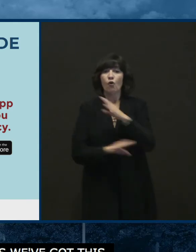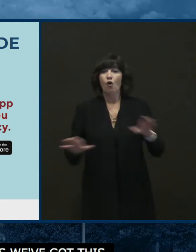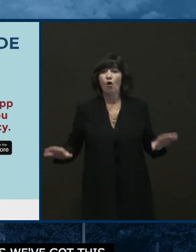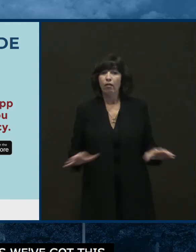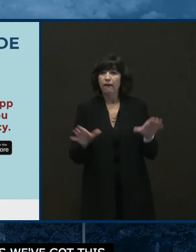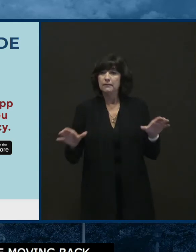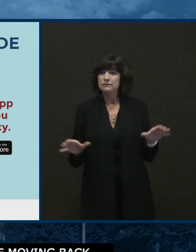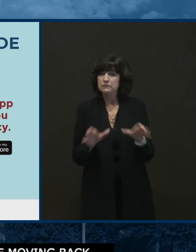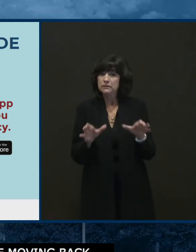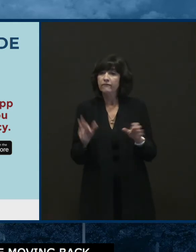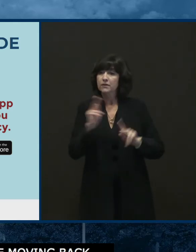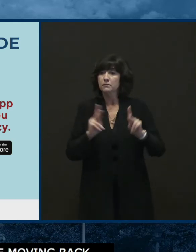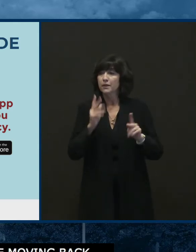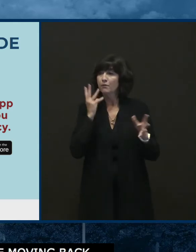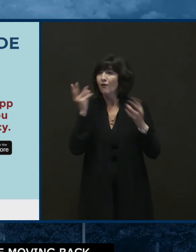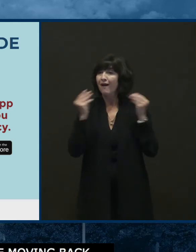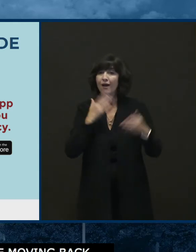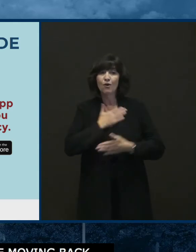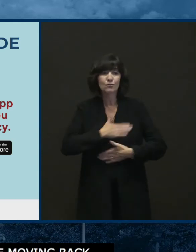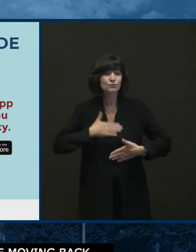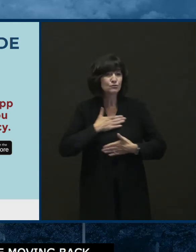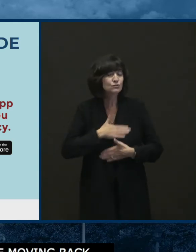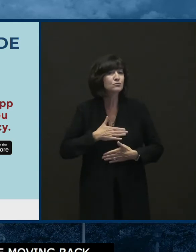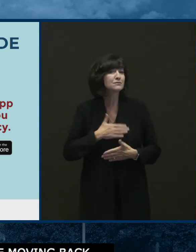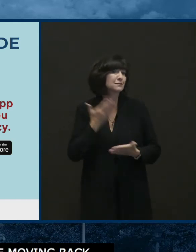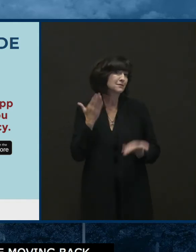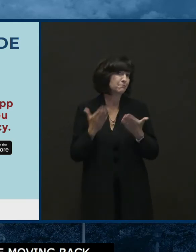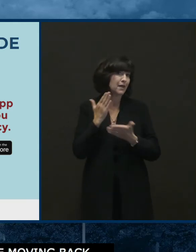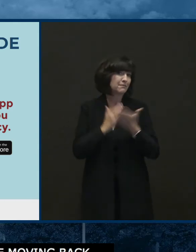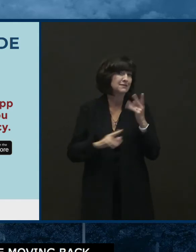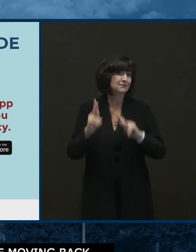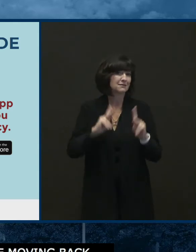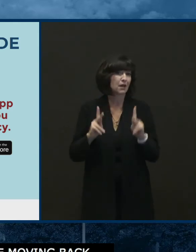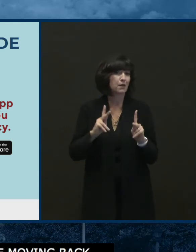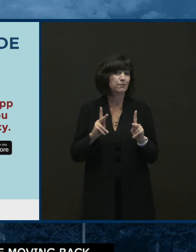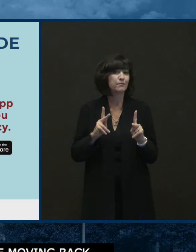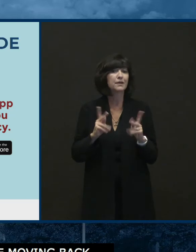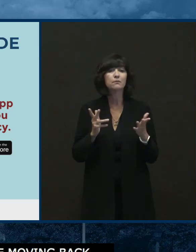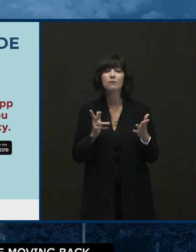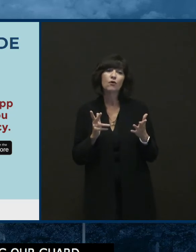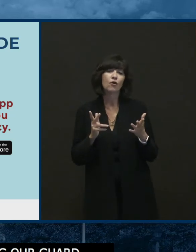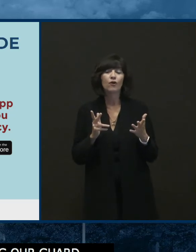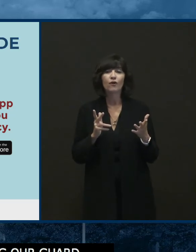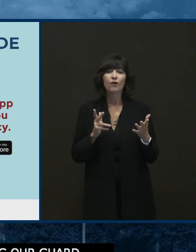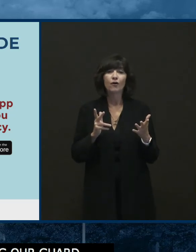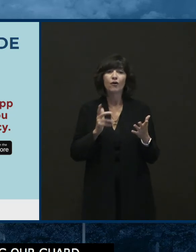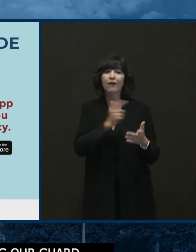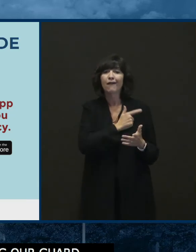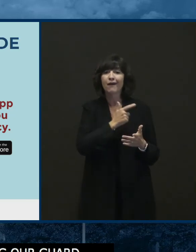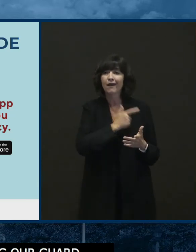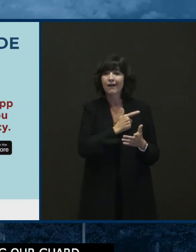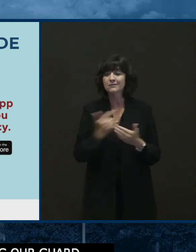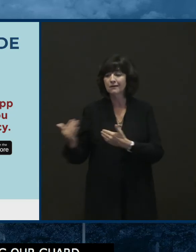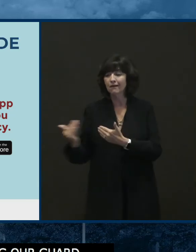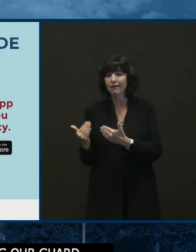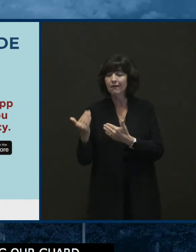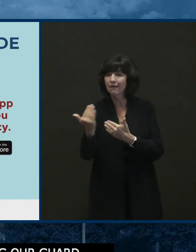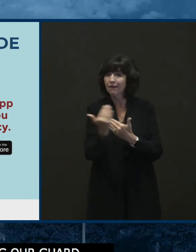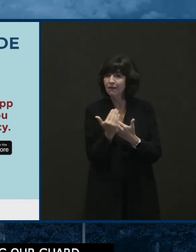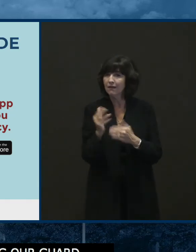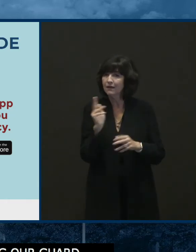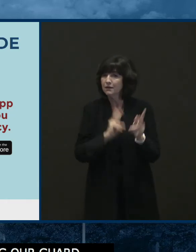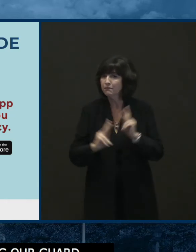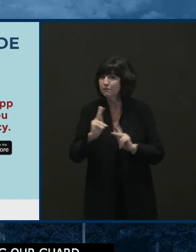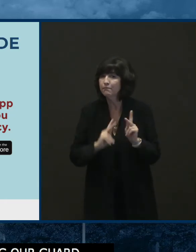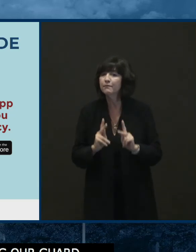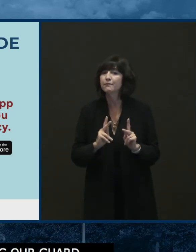down when we're in public or we're in enclosed spaces. Most of this activity happens in